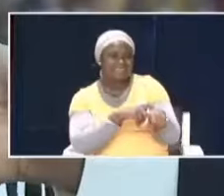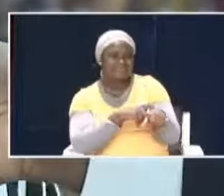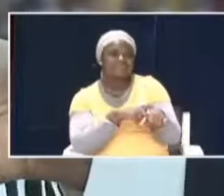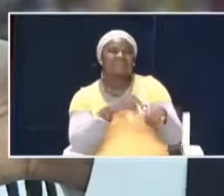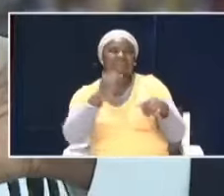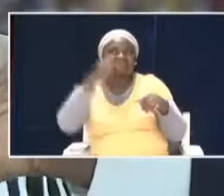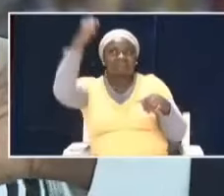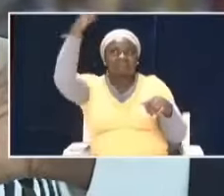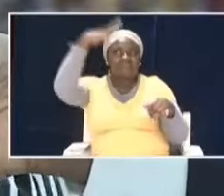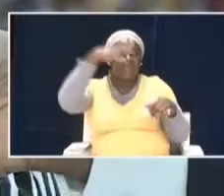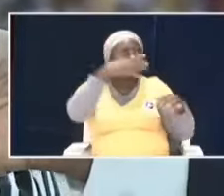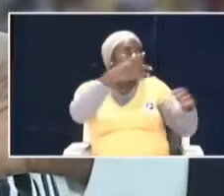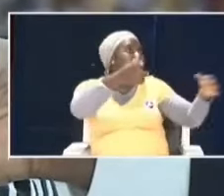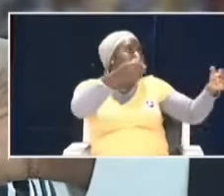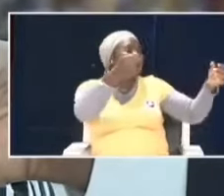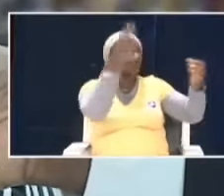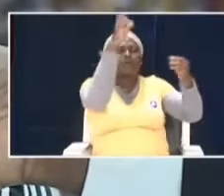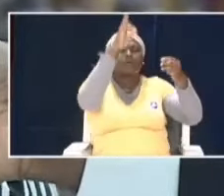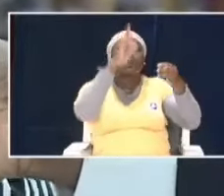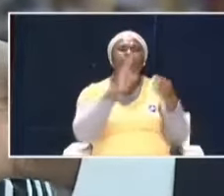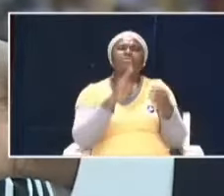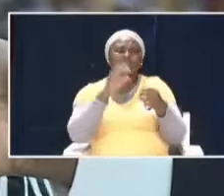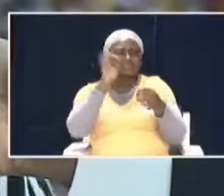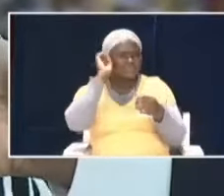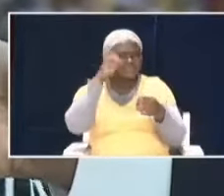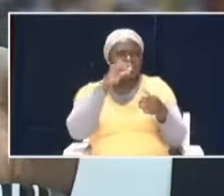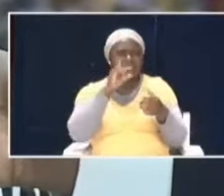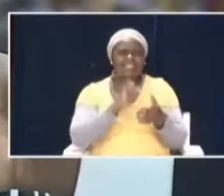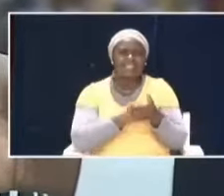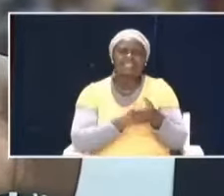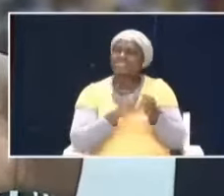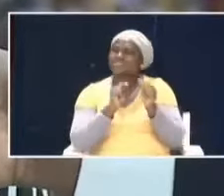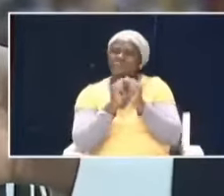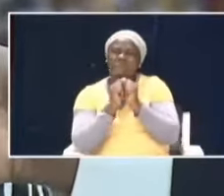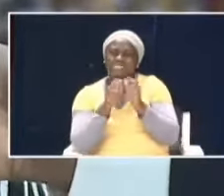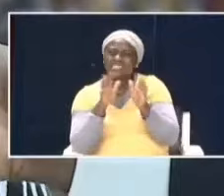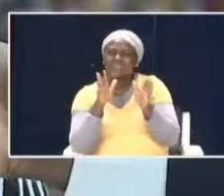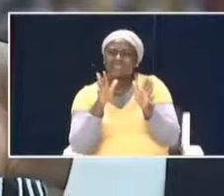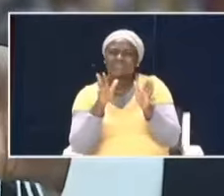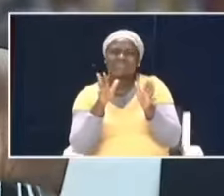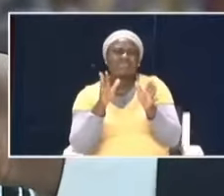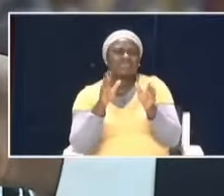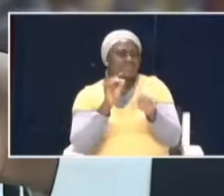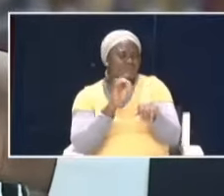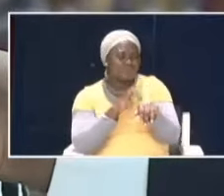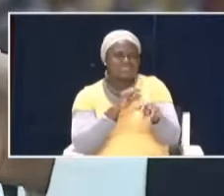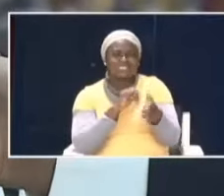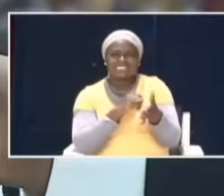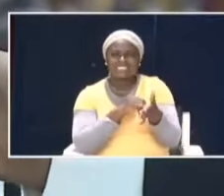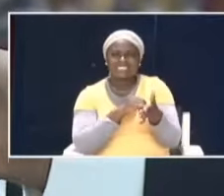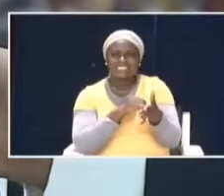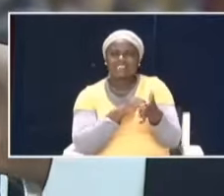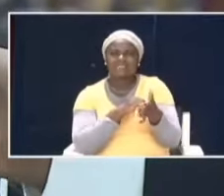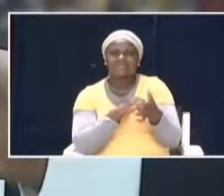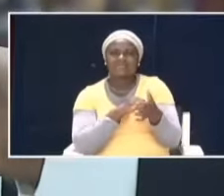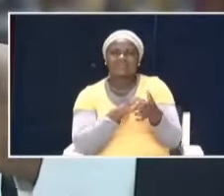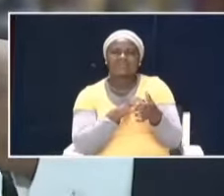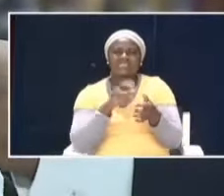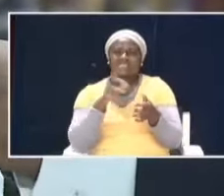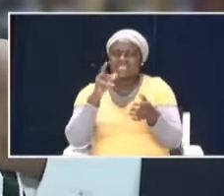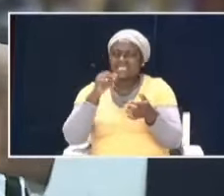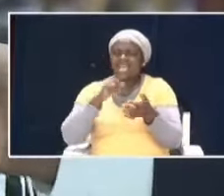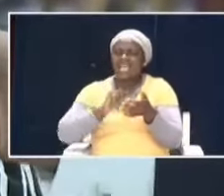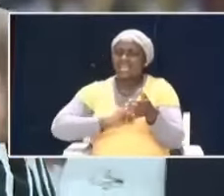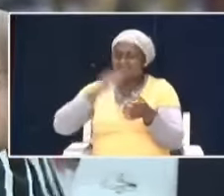light just came up like that itself without touching it. And it occurred to me